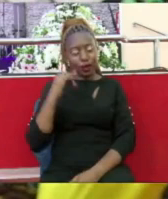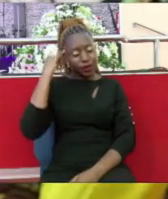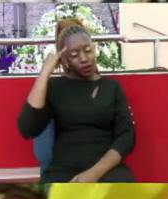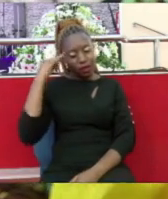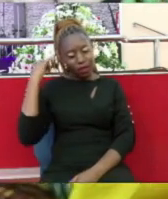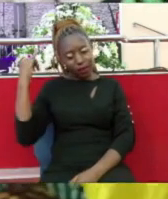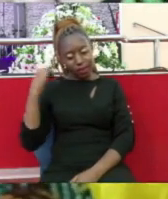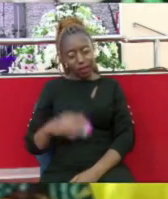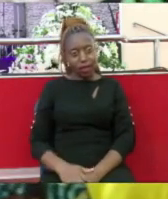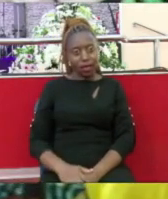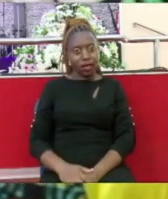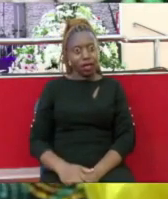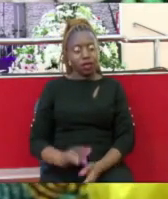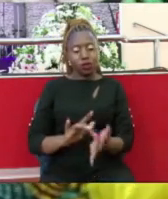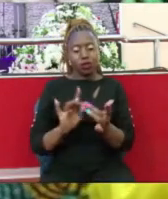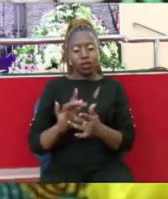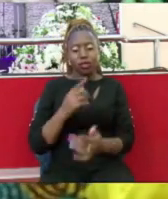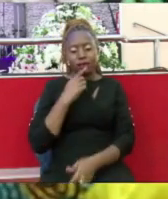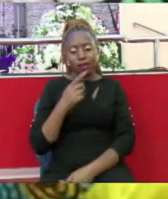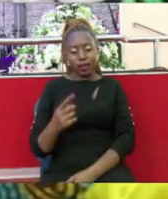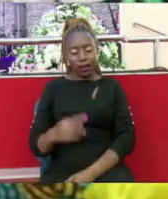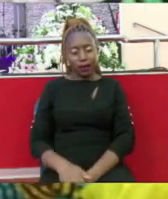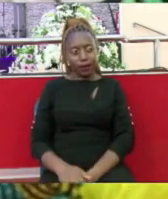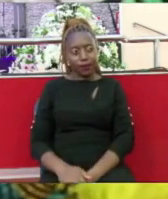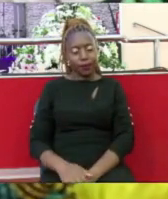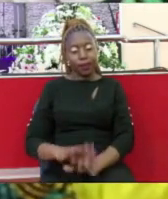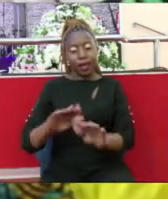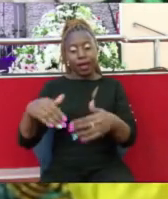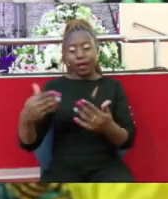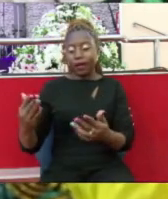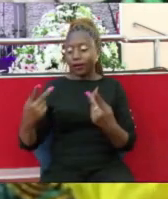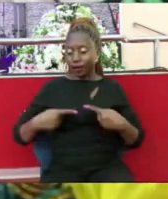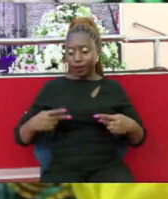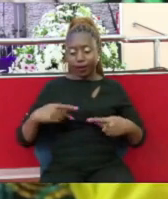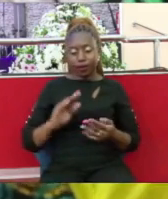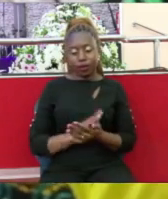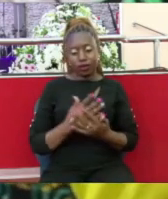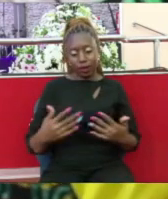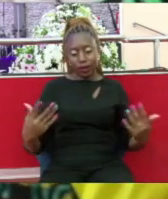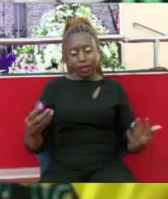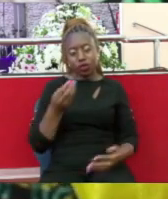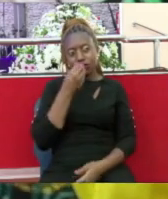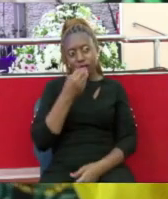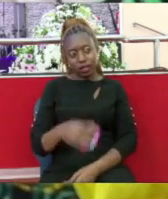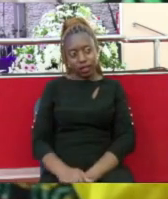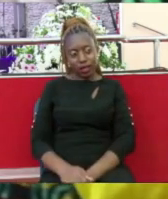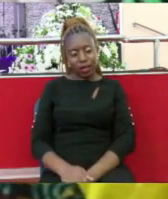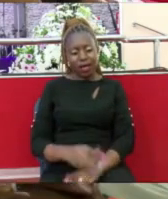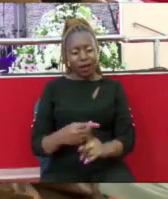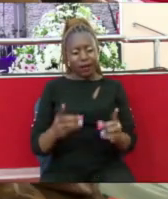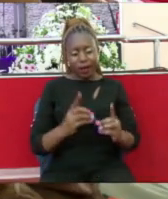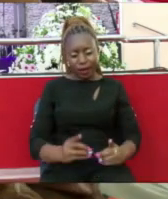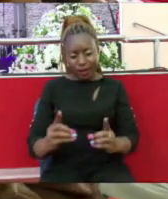So he told them. Akawaambia. Give them something to eat. Wape vitu wale. And they wondered, what are you